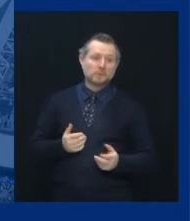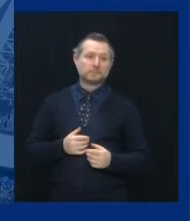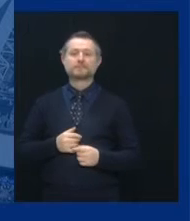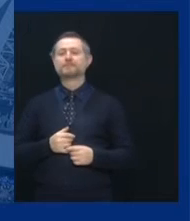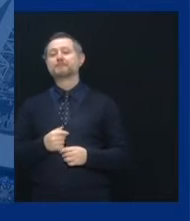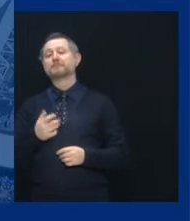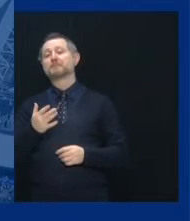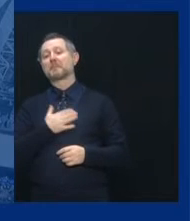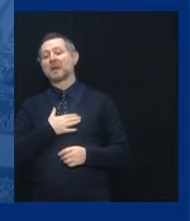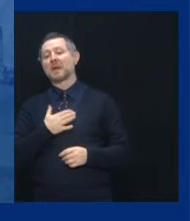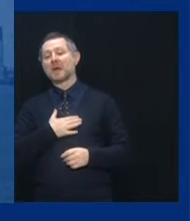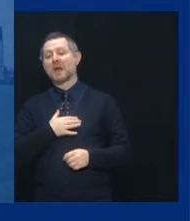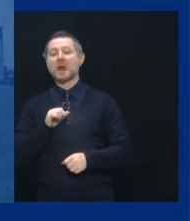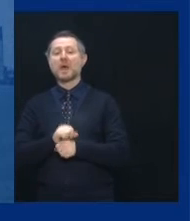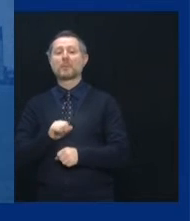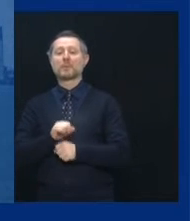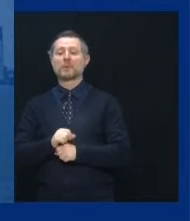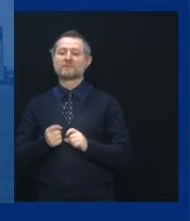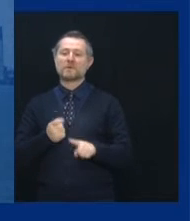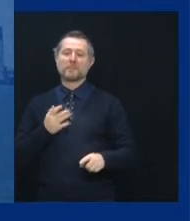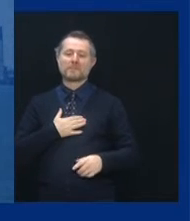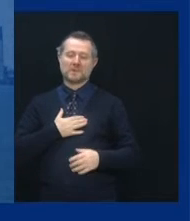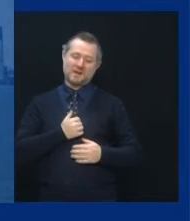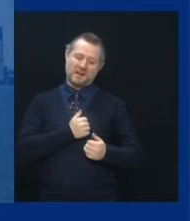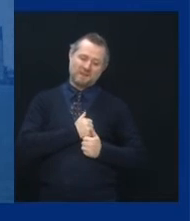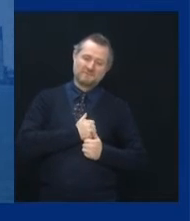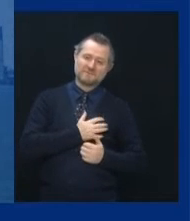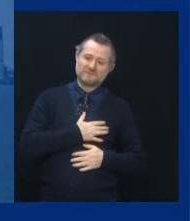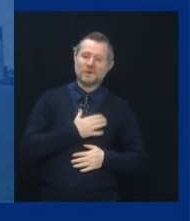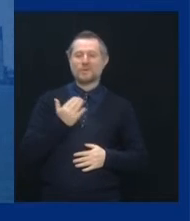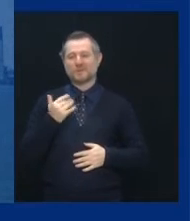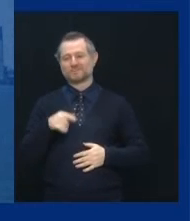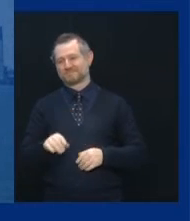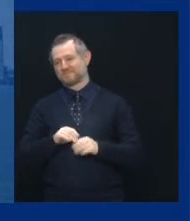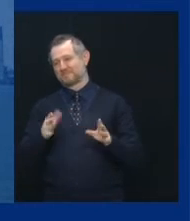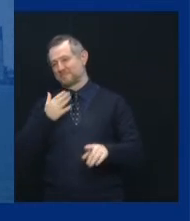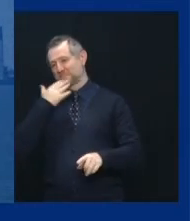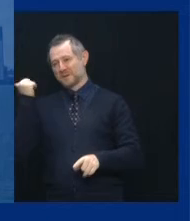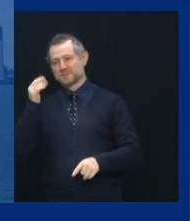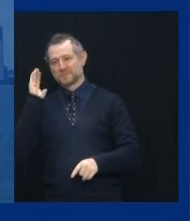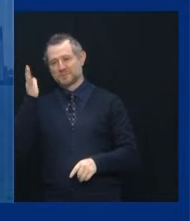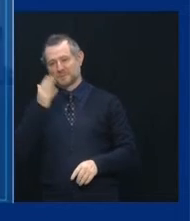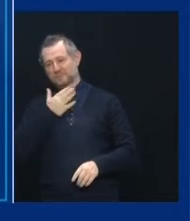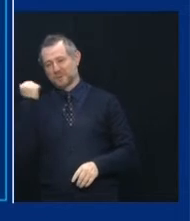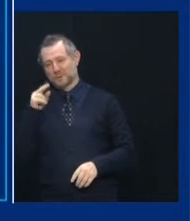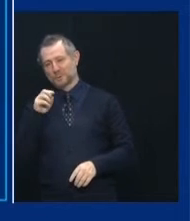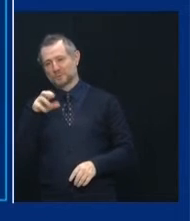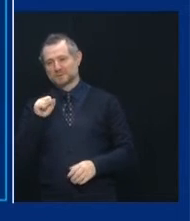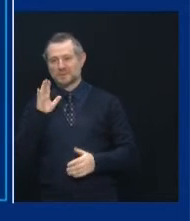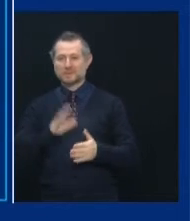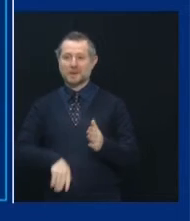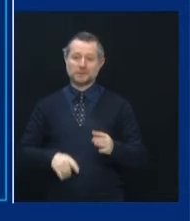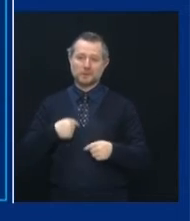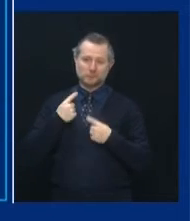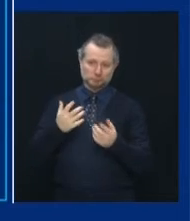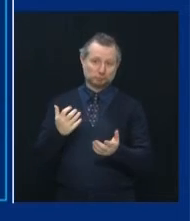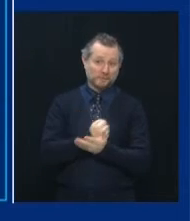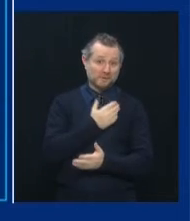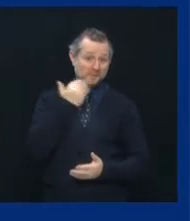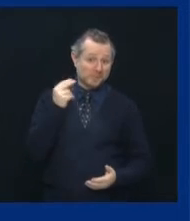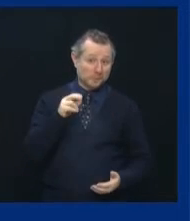love, actually, because it's going to be better news. And we deserve better news.